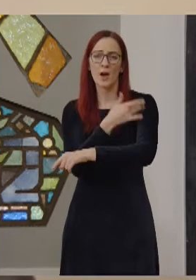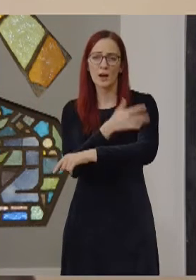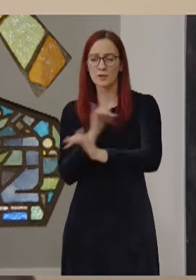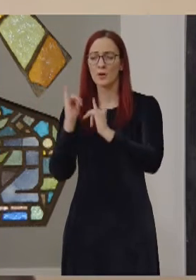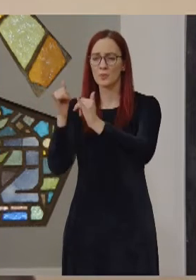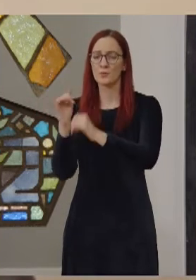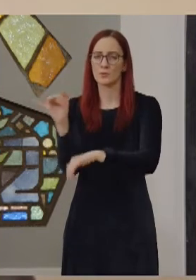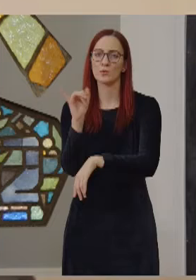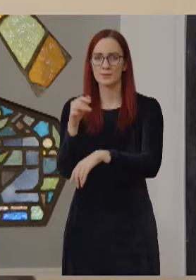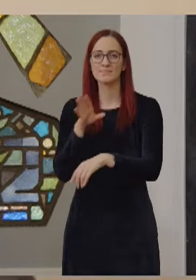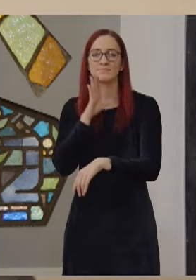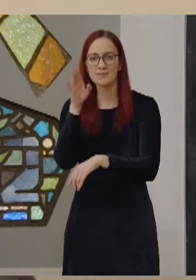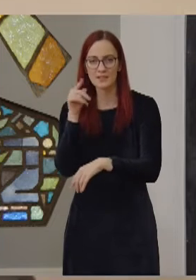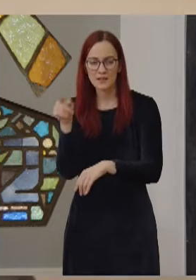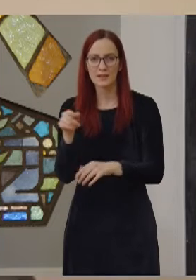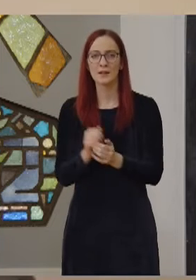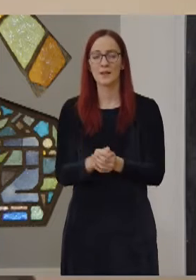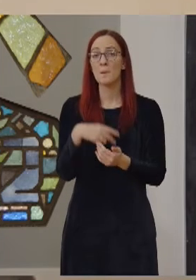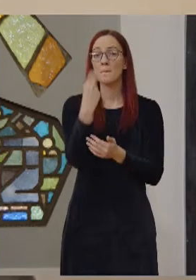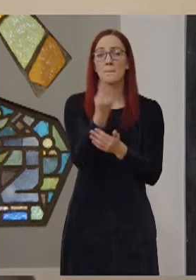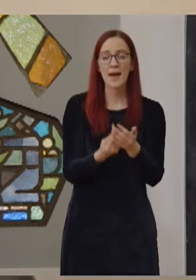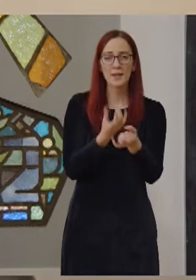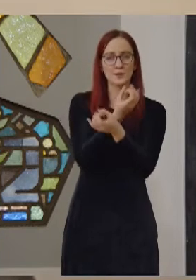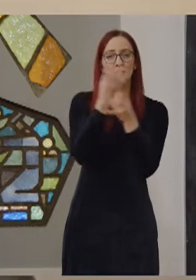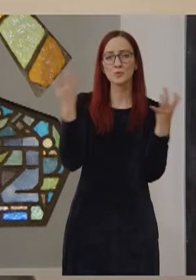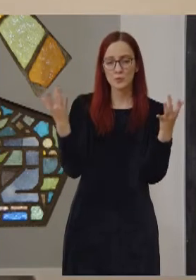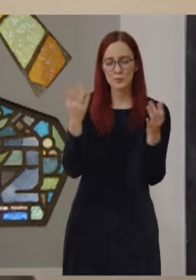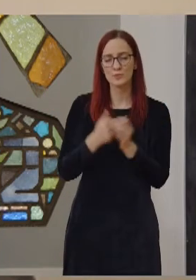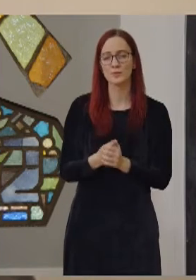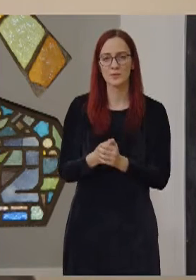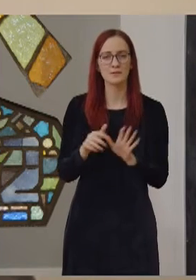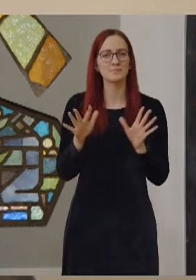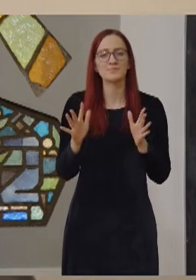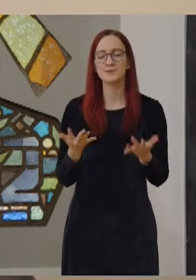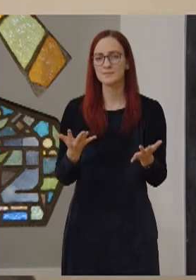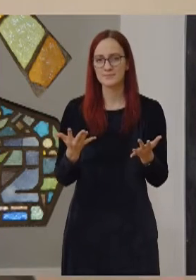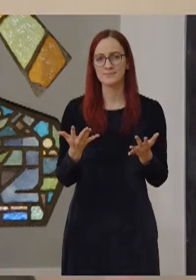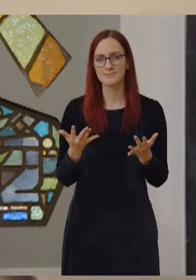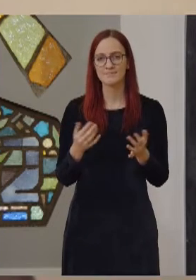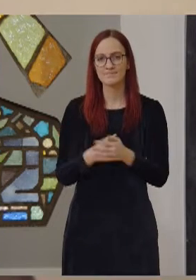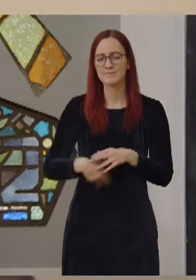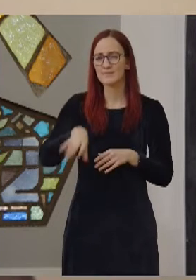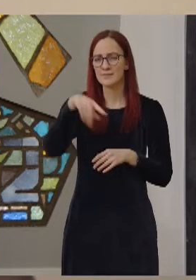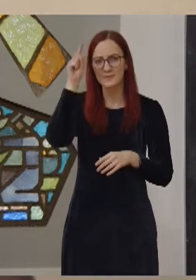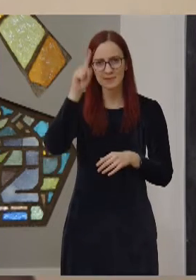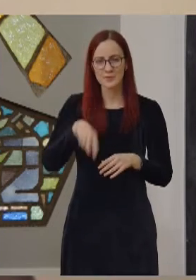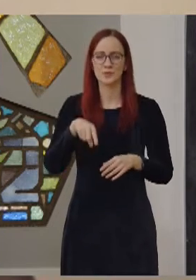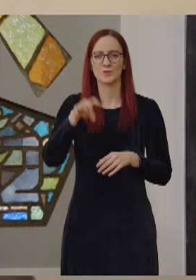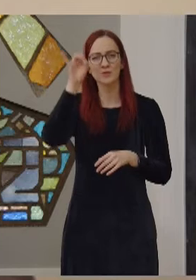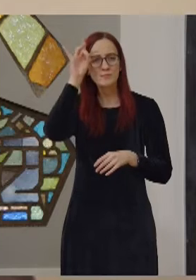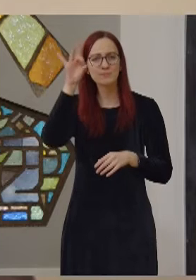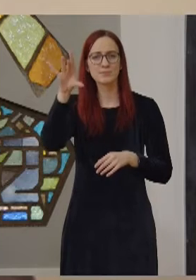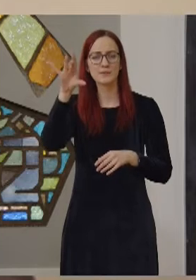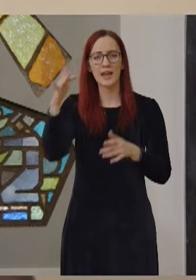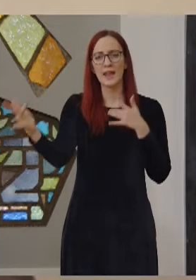policies are related to the businesses that is conducted, that is carried